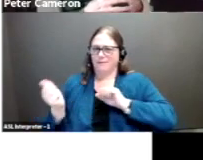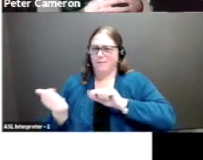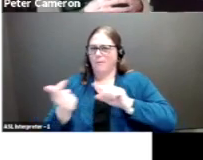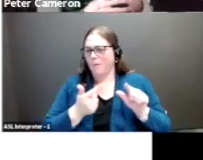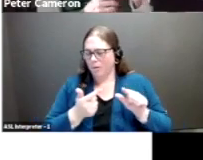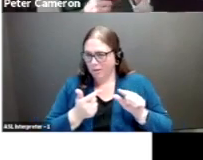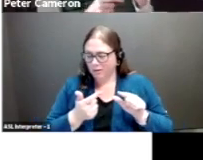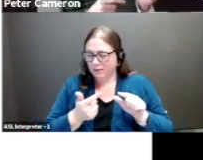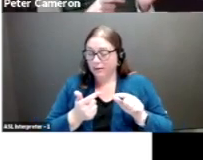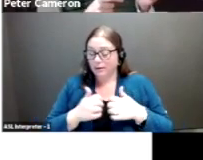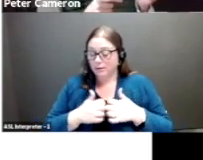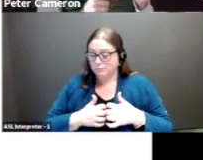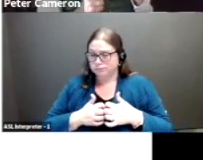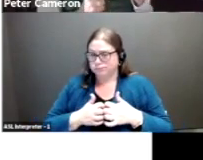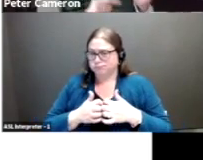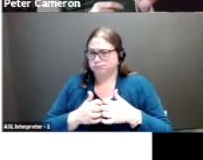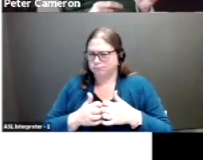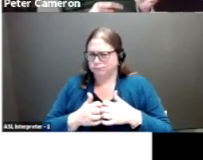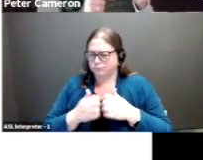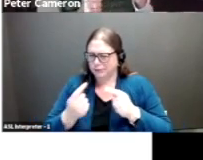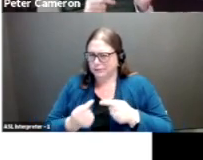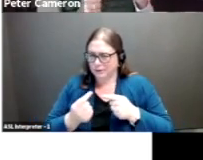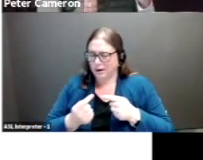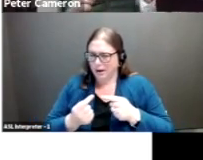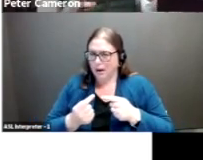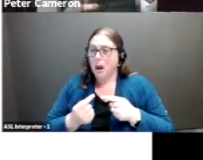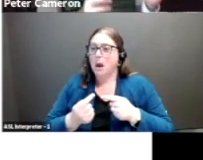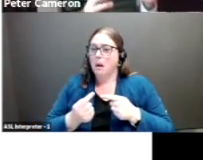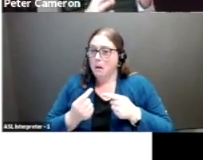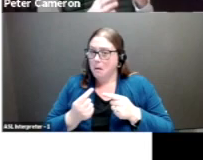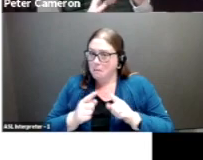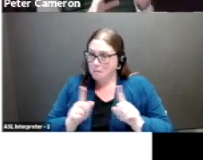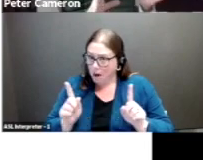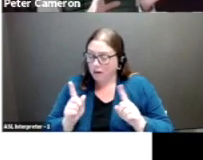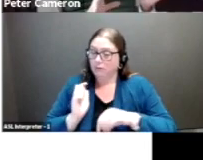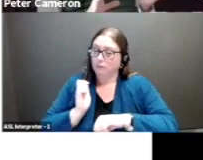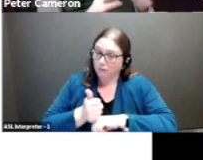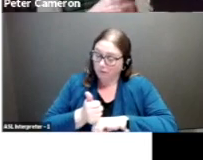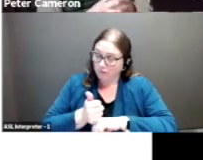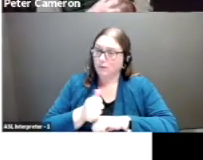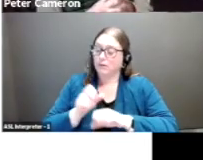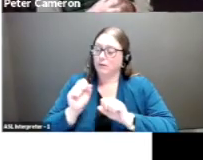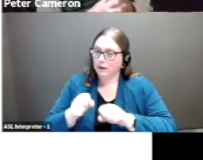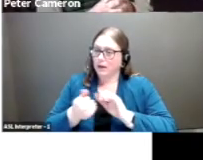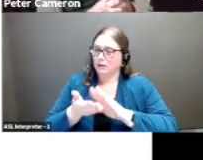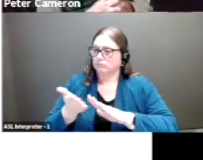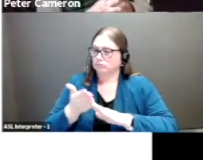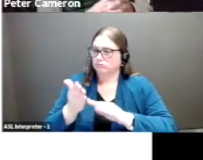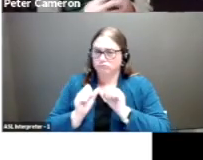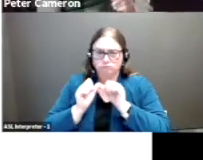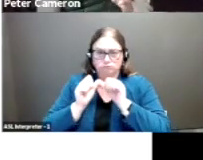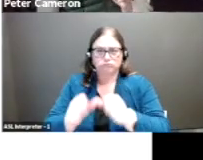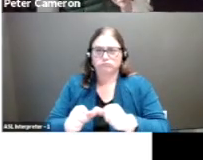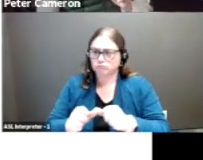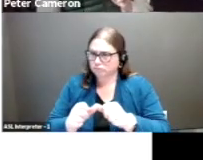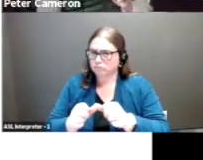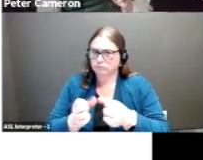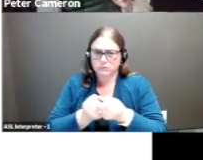to start, but once it's started, it's solid and has the support of all the stakeholders.